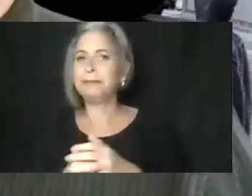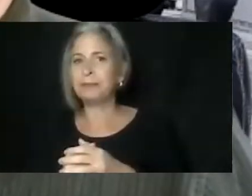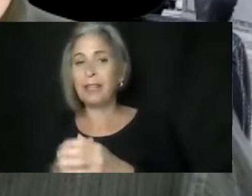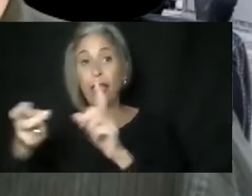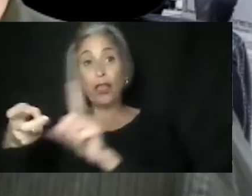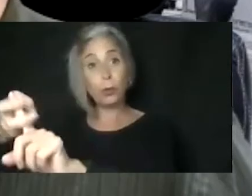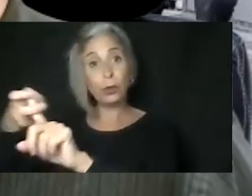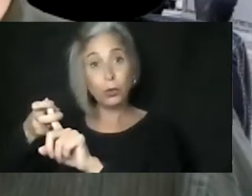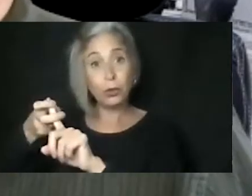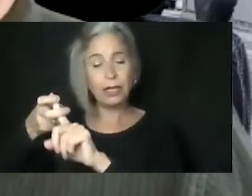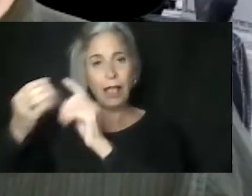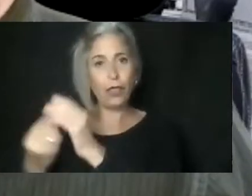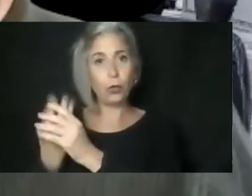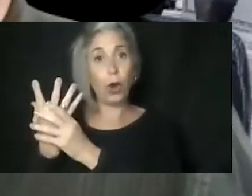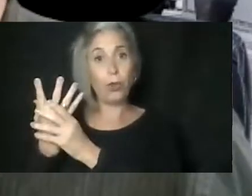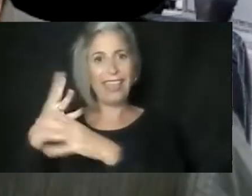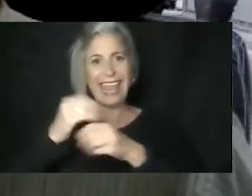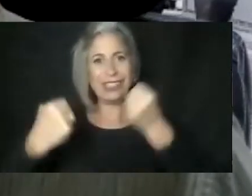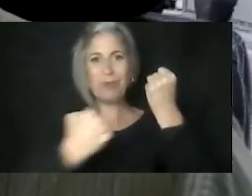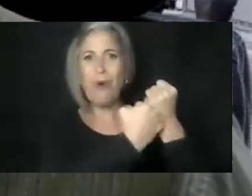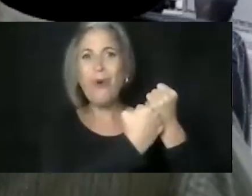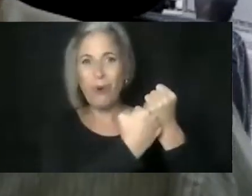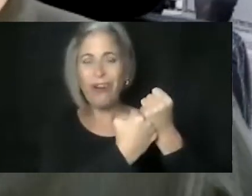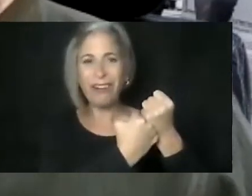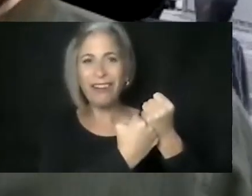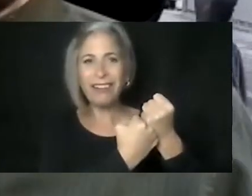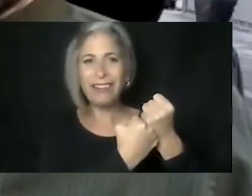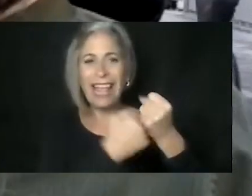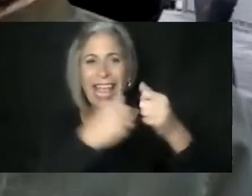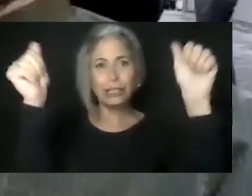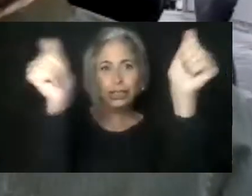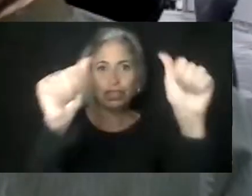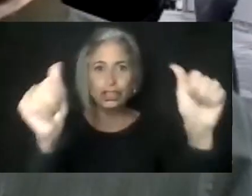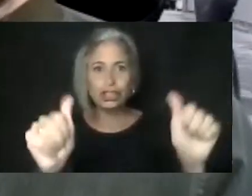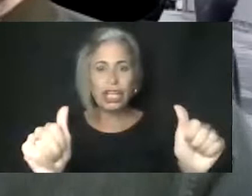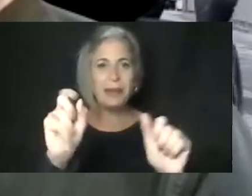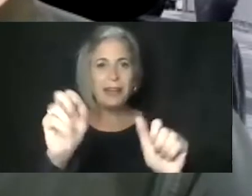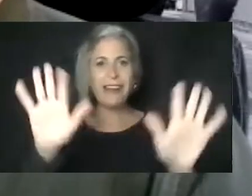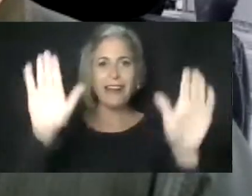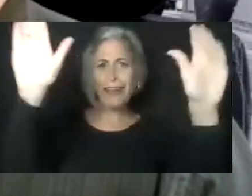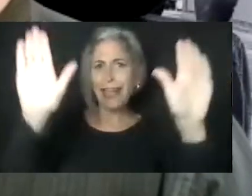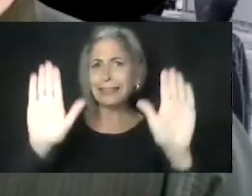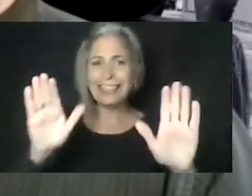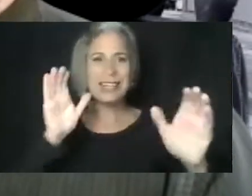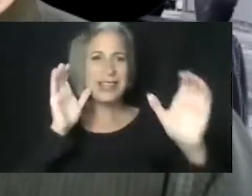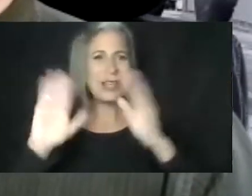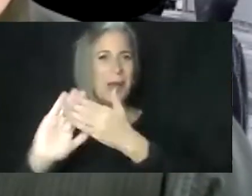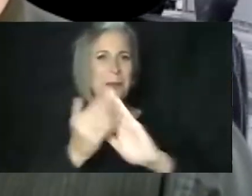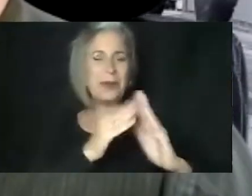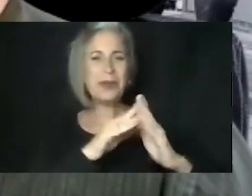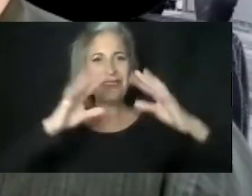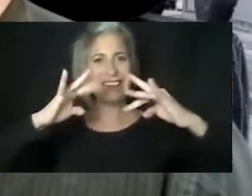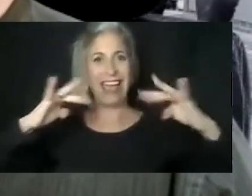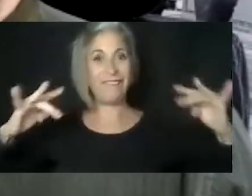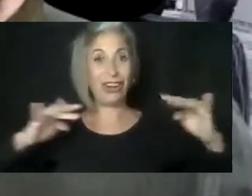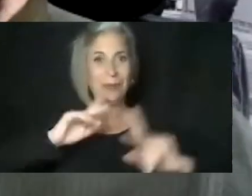recruiting and growth and support and shaping of our excellent community of diverse